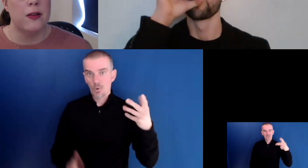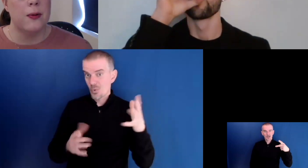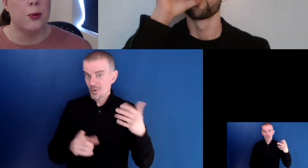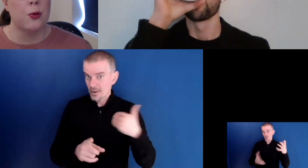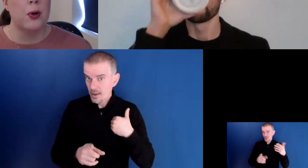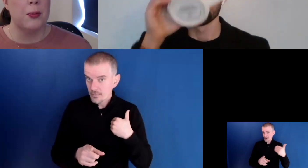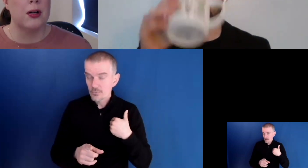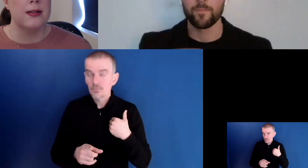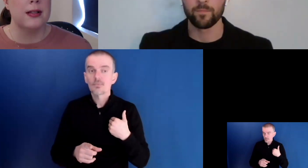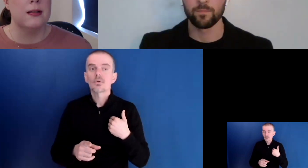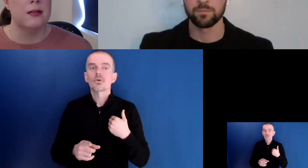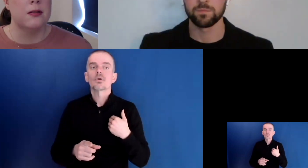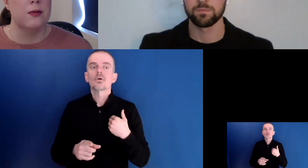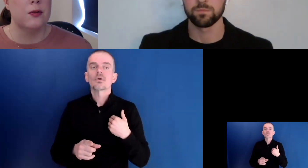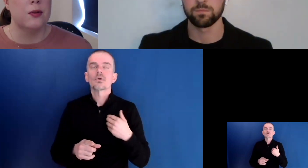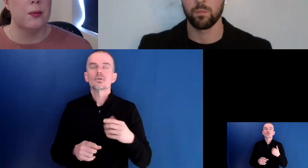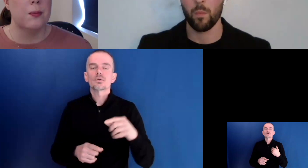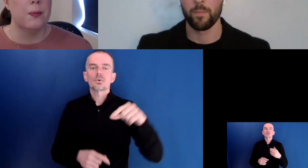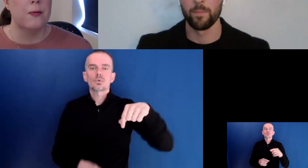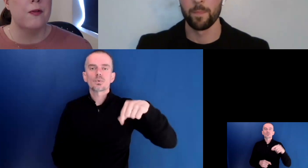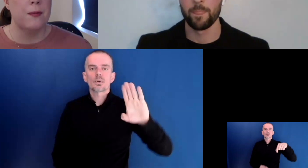and QuickBooks is